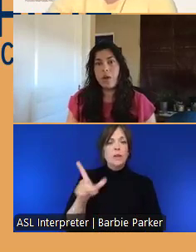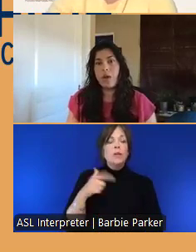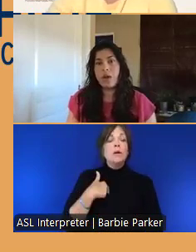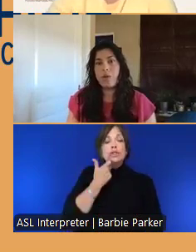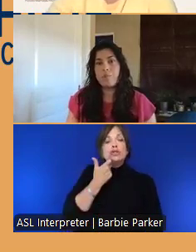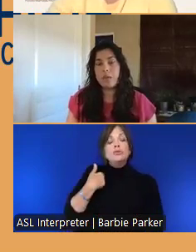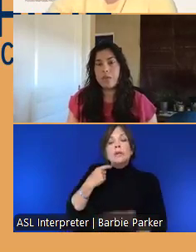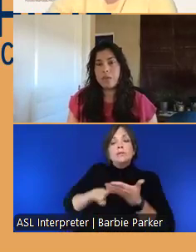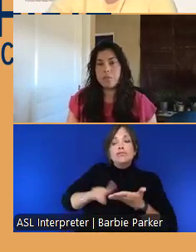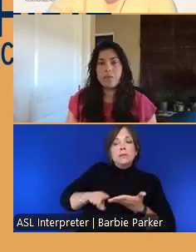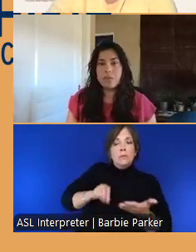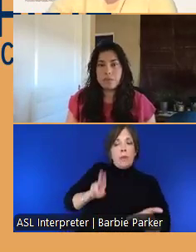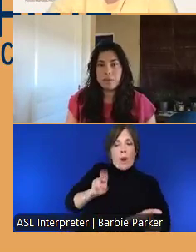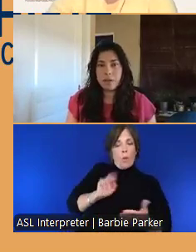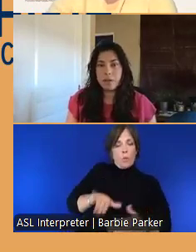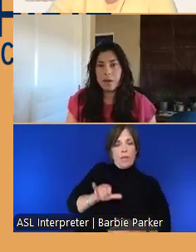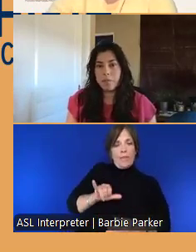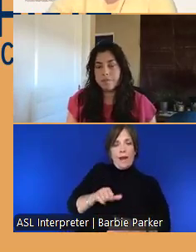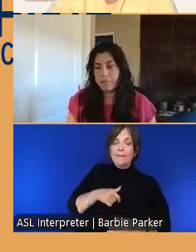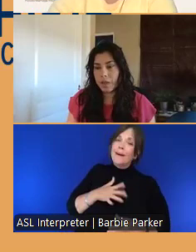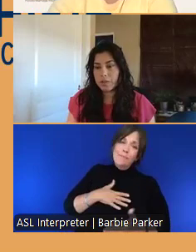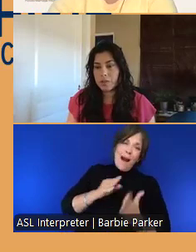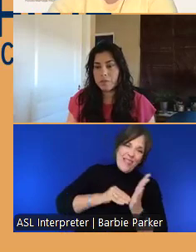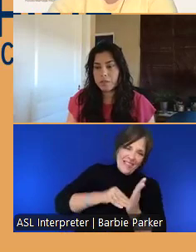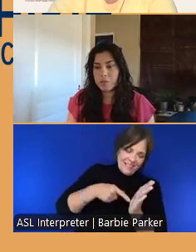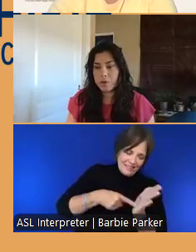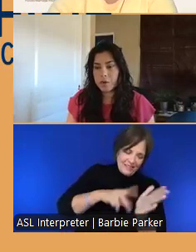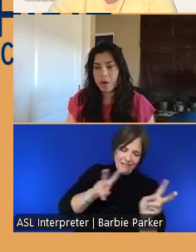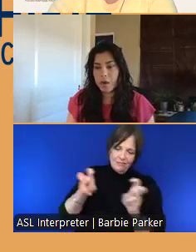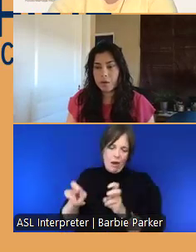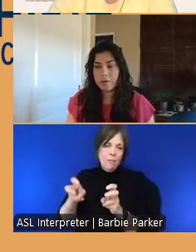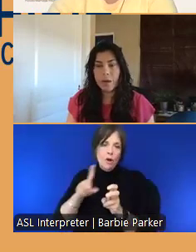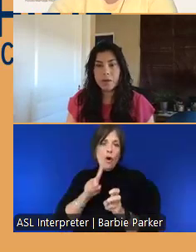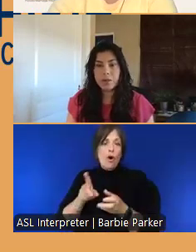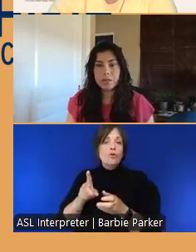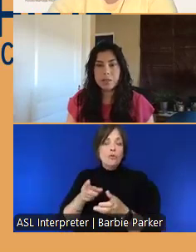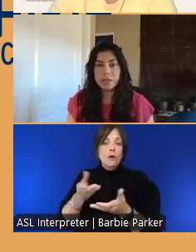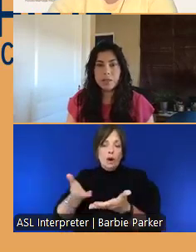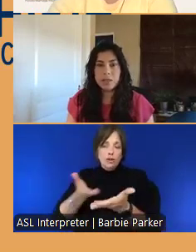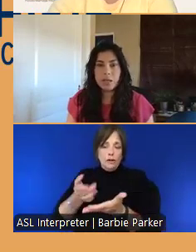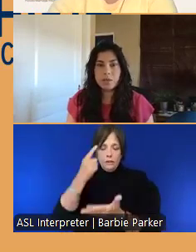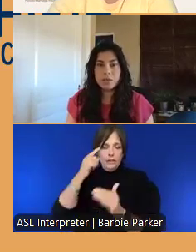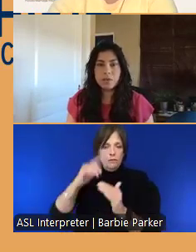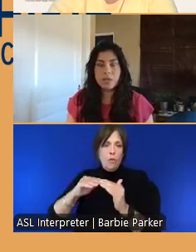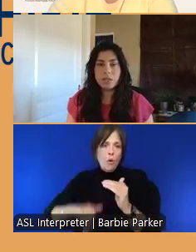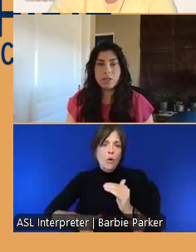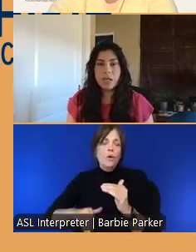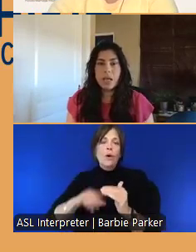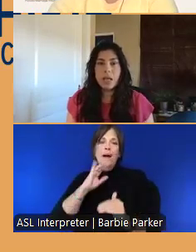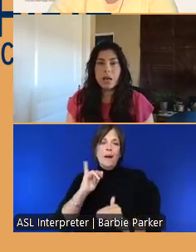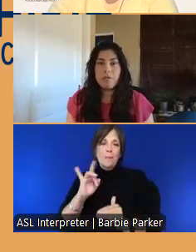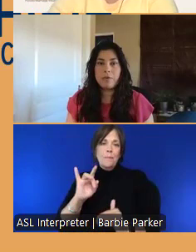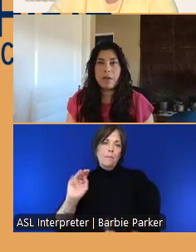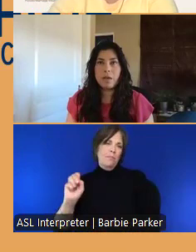issue, I did my thesis on services for minors in these types of